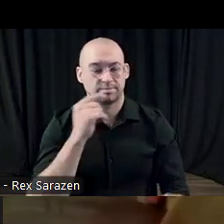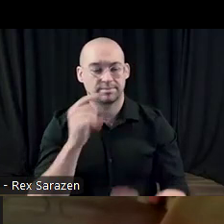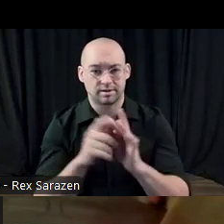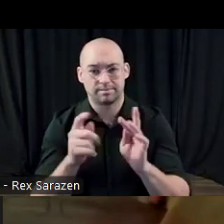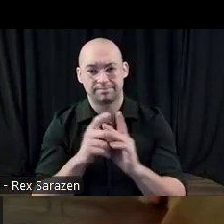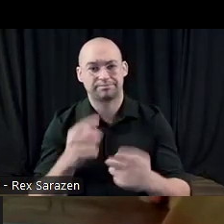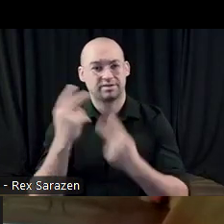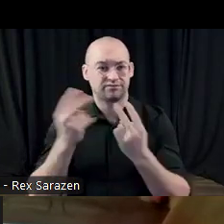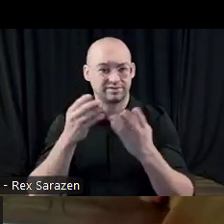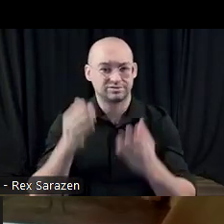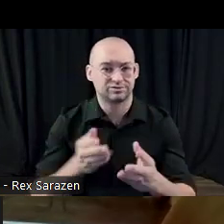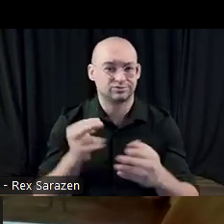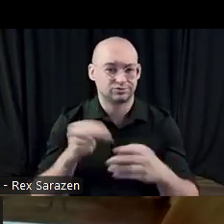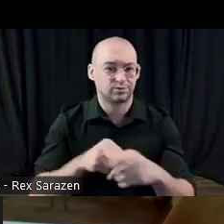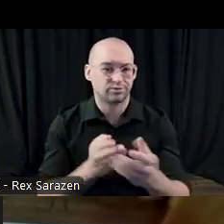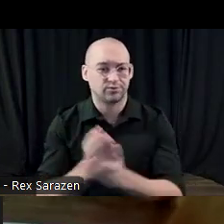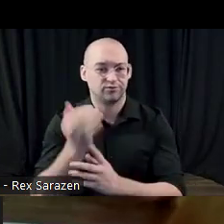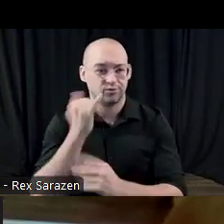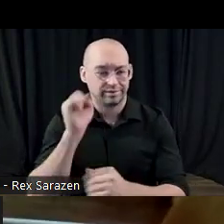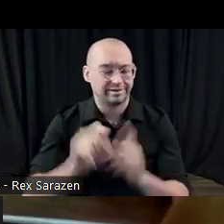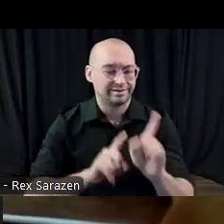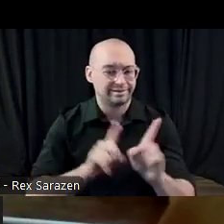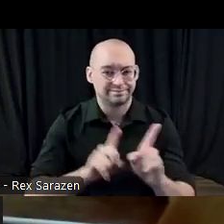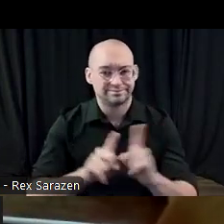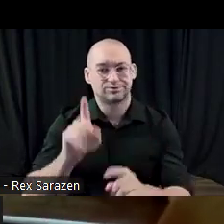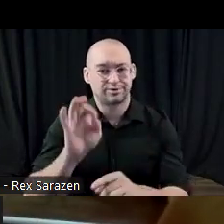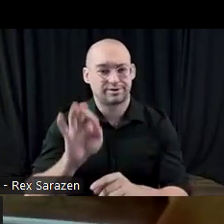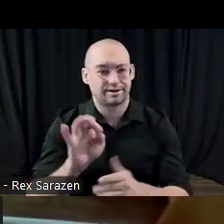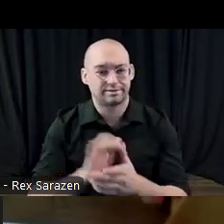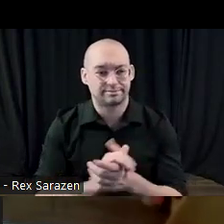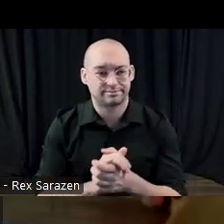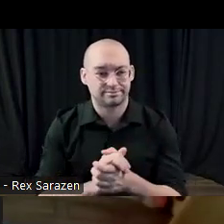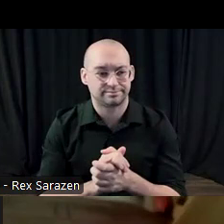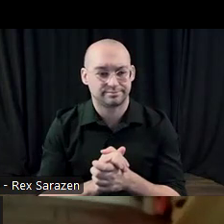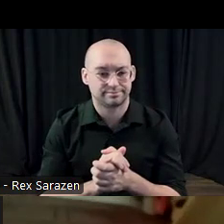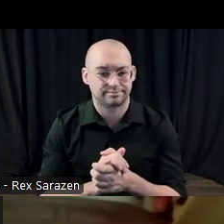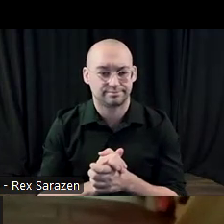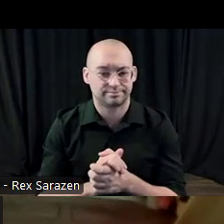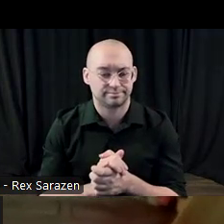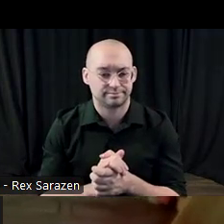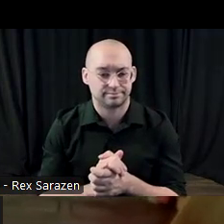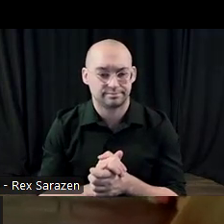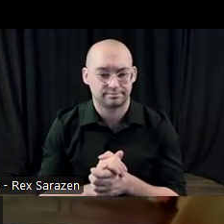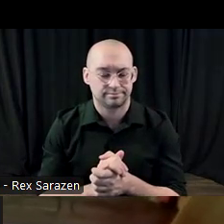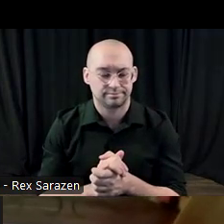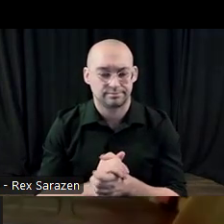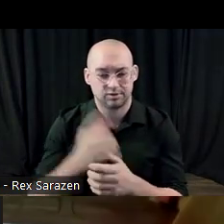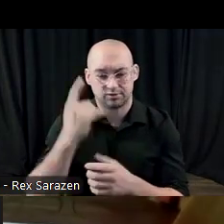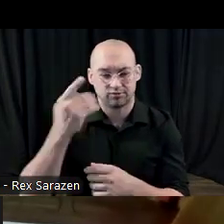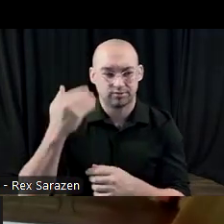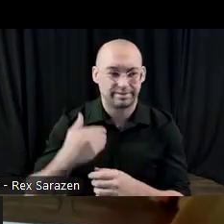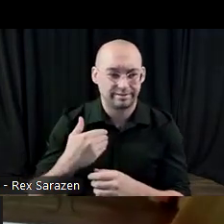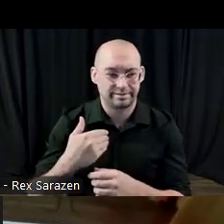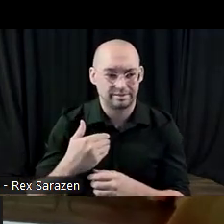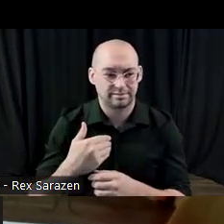Attendees joining by phone, press 9 on your dial. Okay, staff, you can go back to this. So, you know, for me, as being